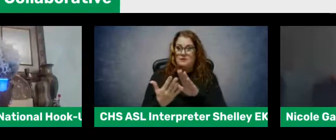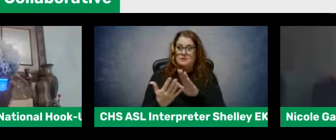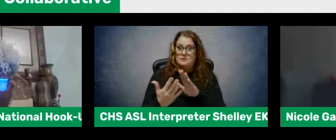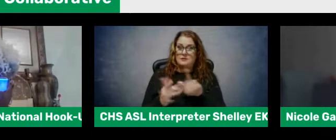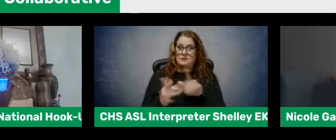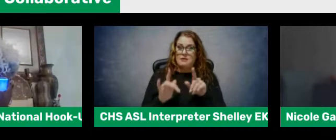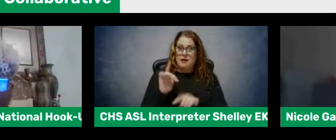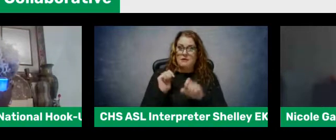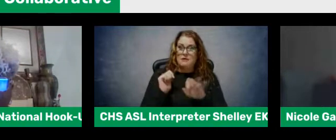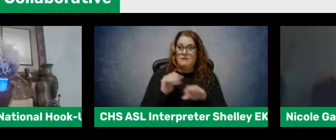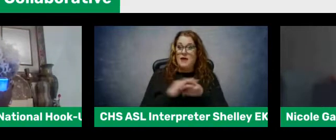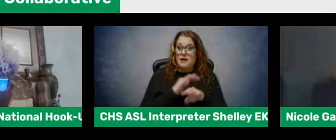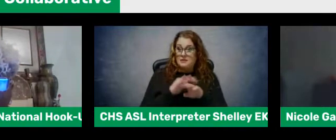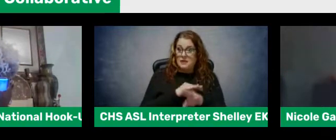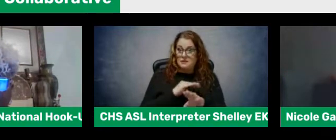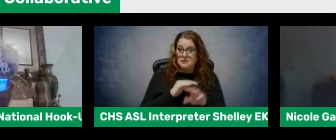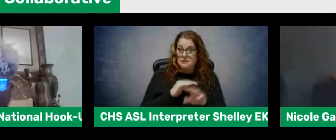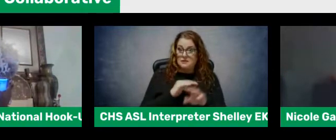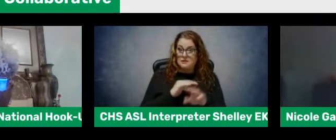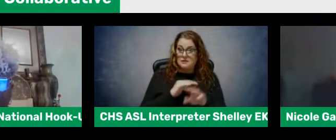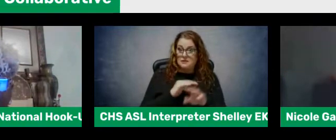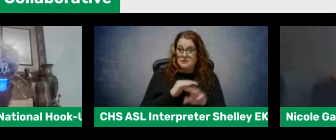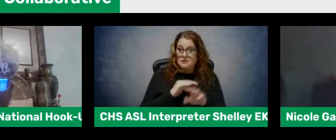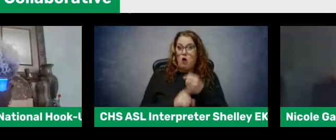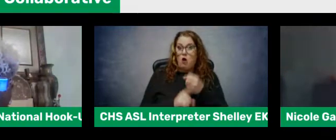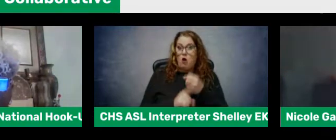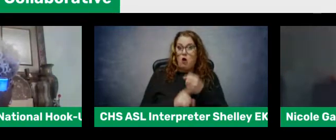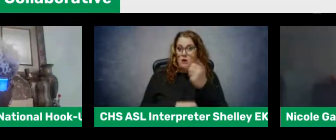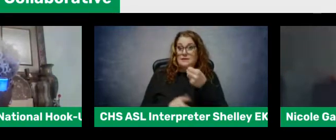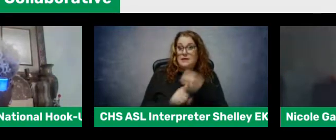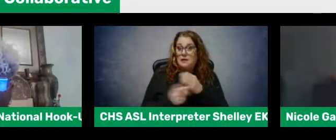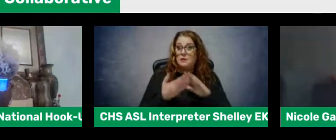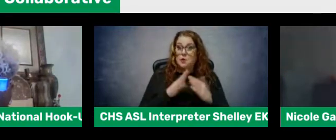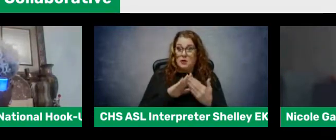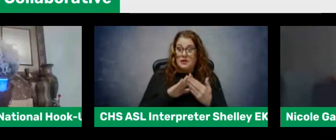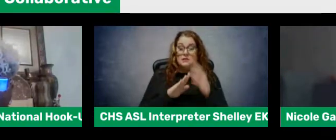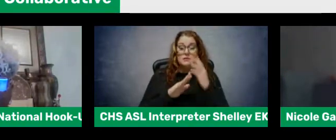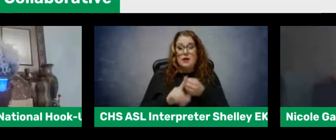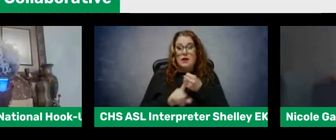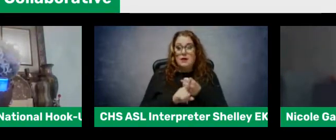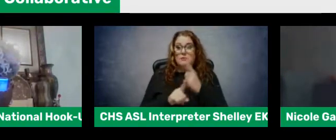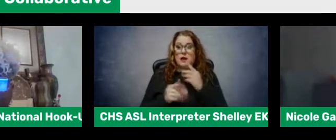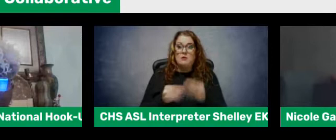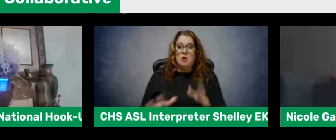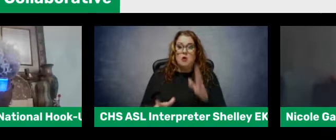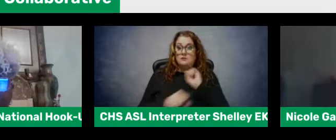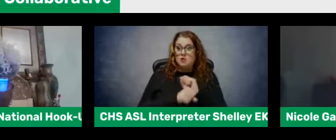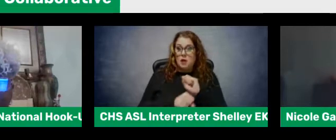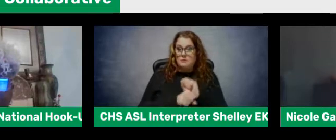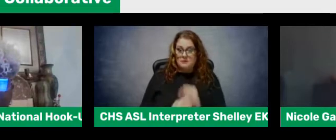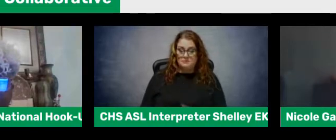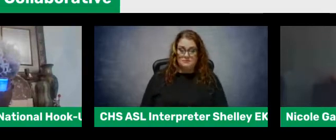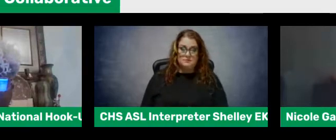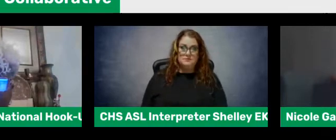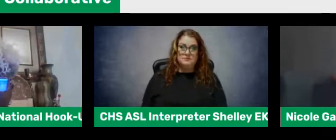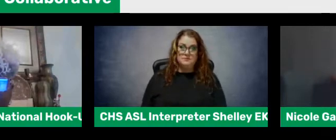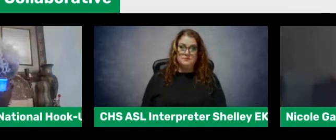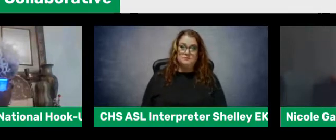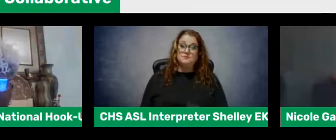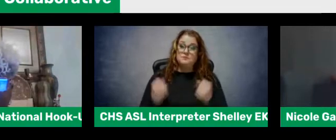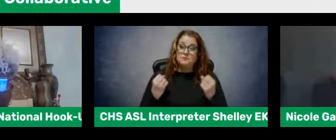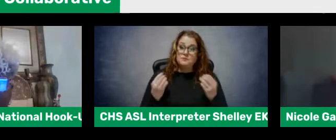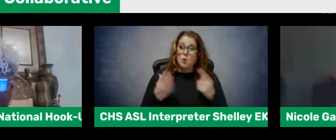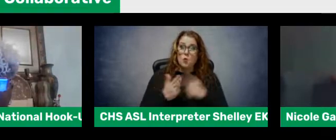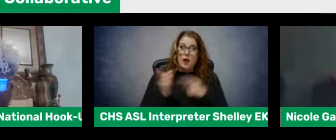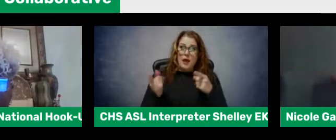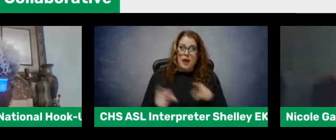of access in our hardest hit communities that were impacted by the loss of employment. So what